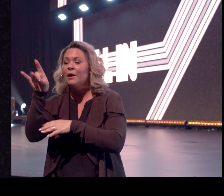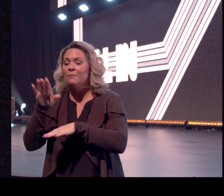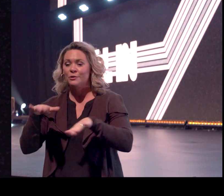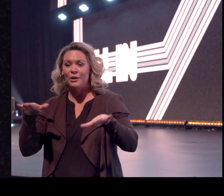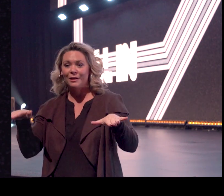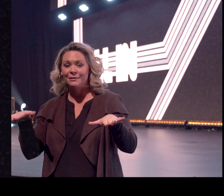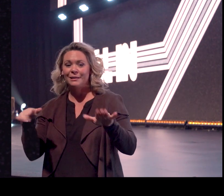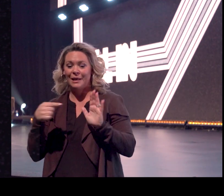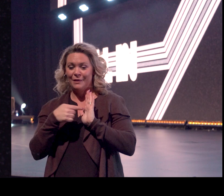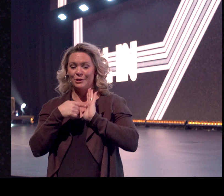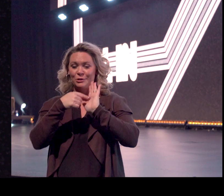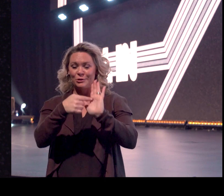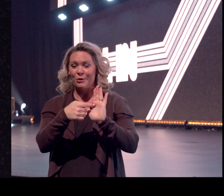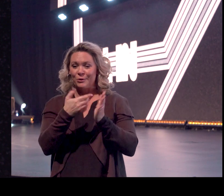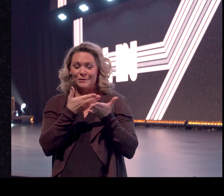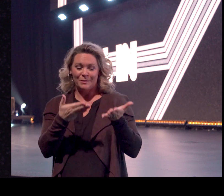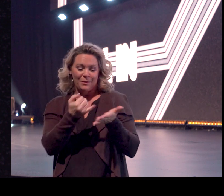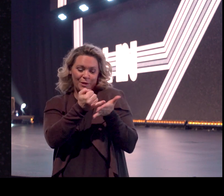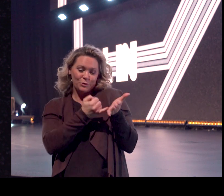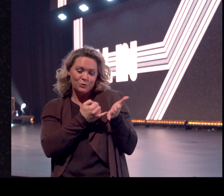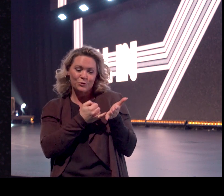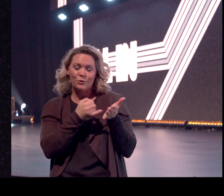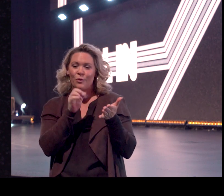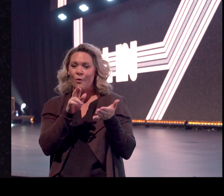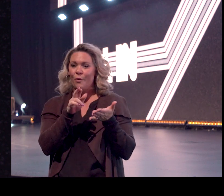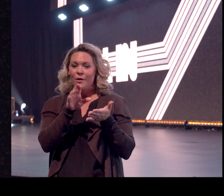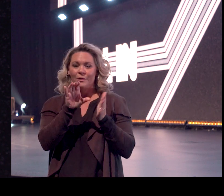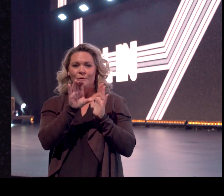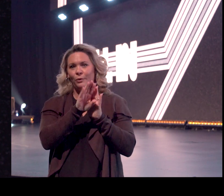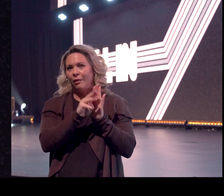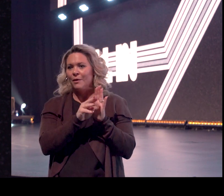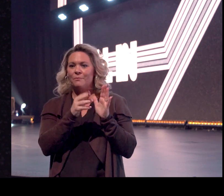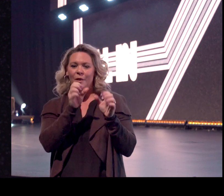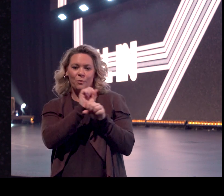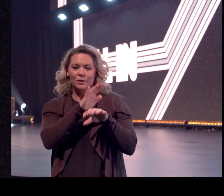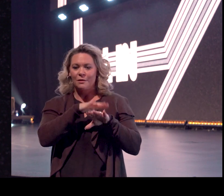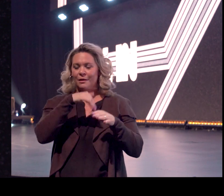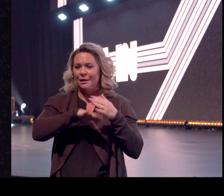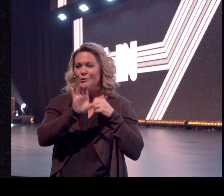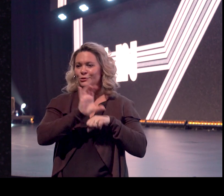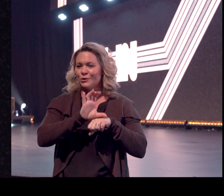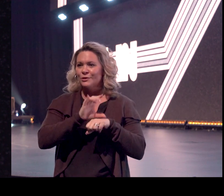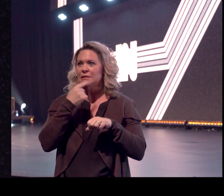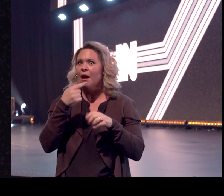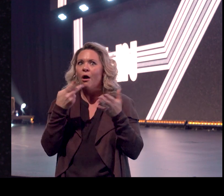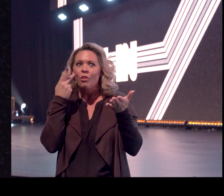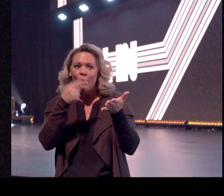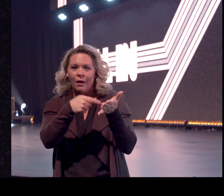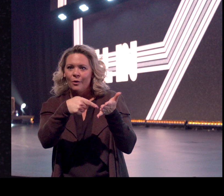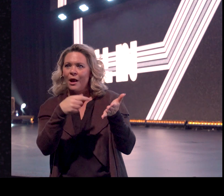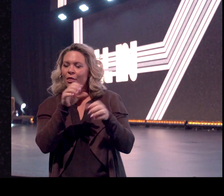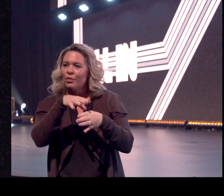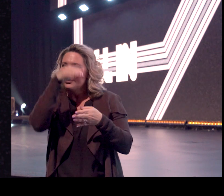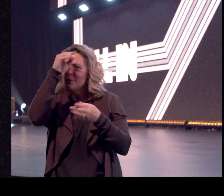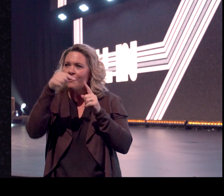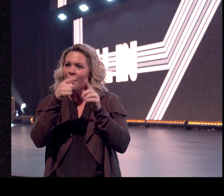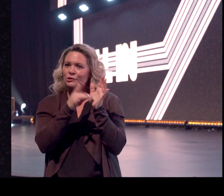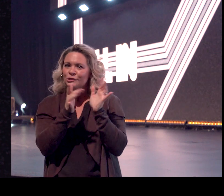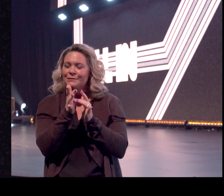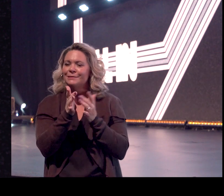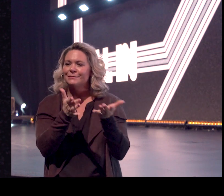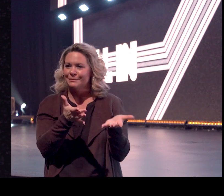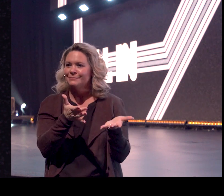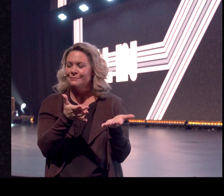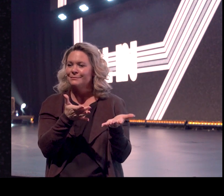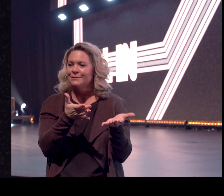up your child and your child shows you like something they drew or some curriculum that they worked on that day and they said, "Mom, Dad, you won't believe what I